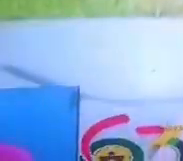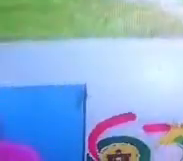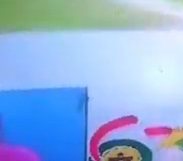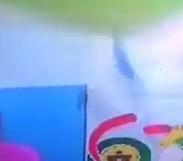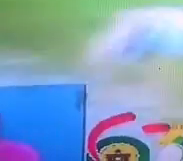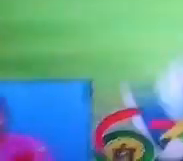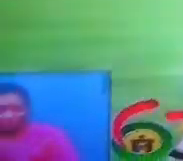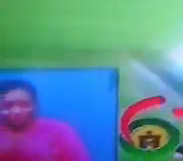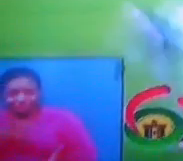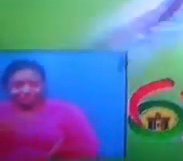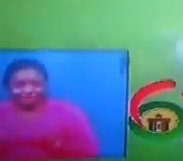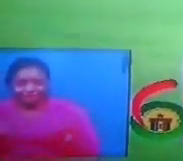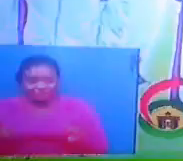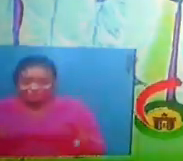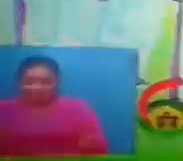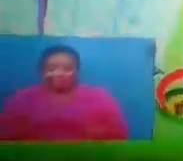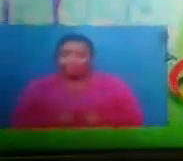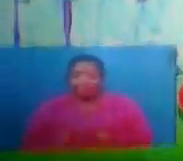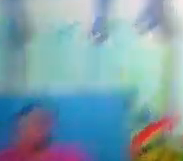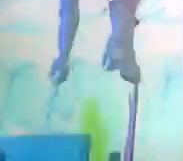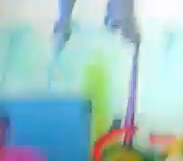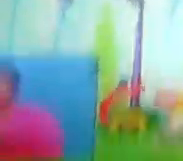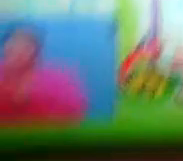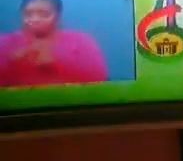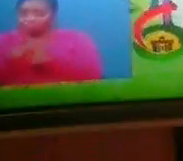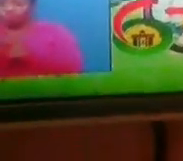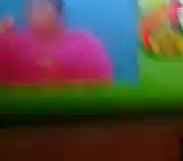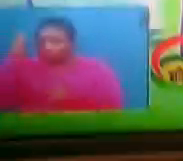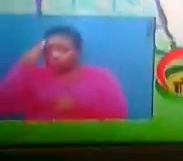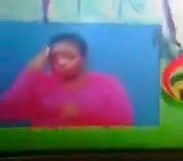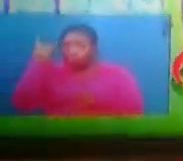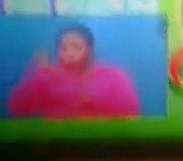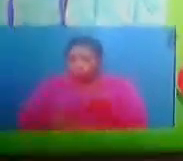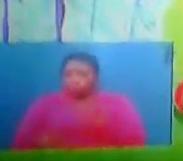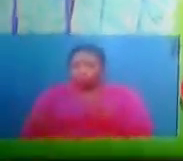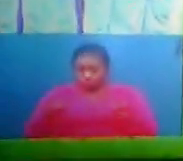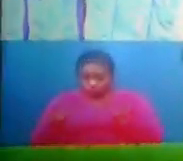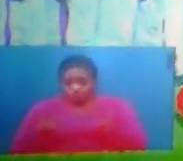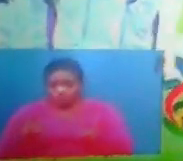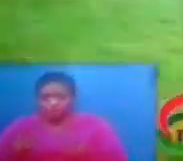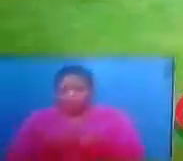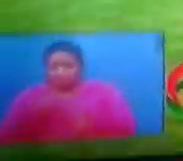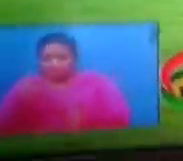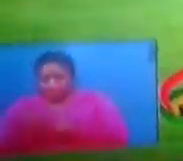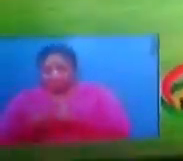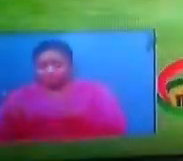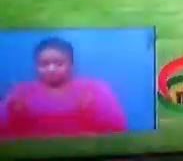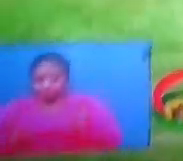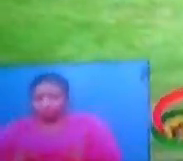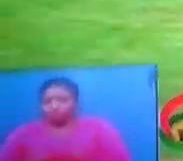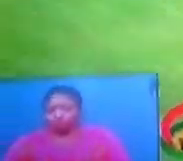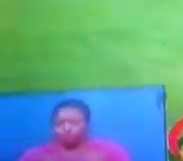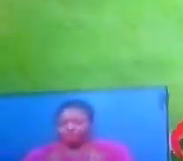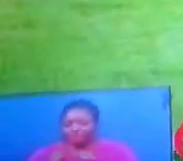doing. But they've rehearsed, so you know which one you are doing and which the other person is doing, so that we can have a